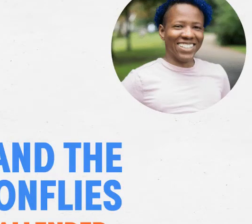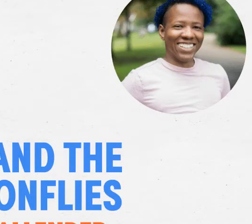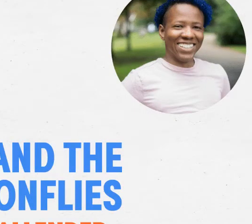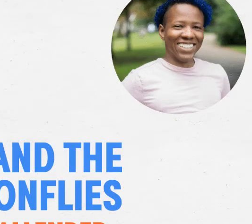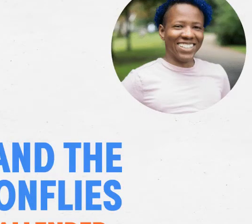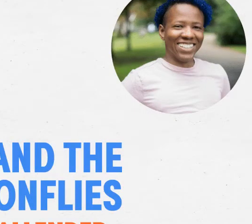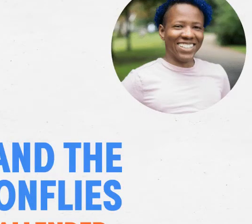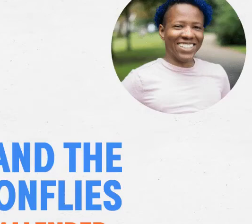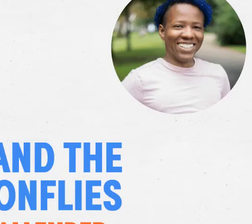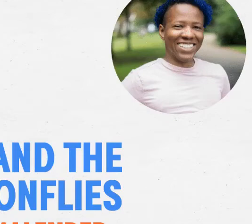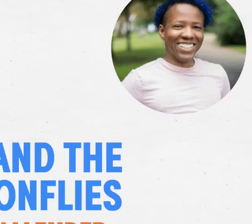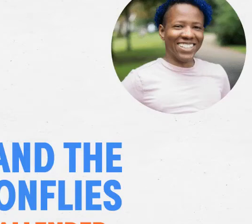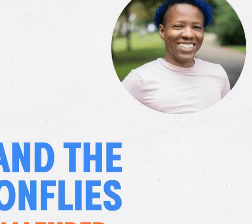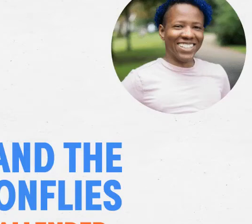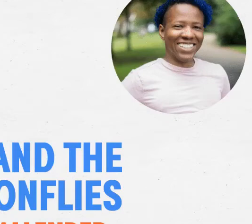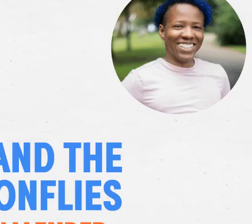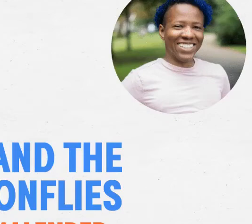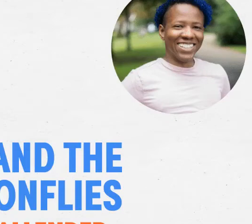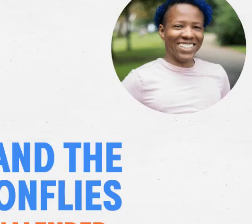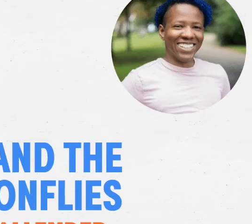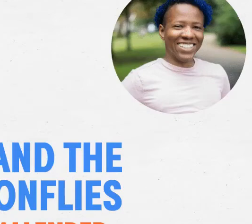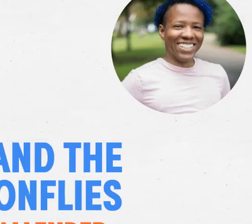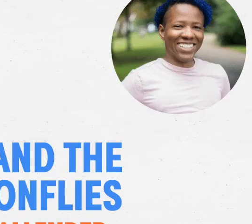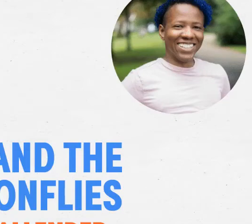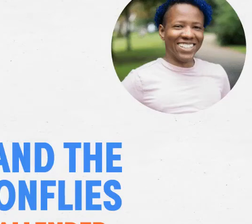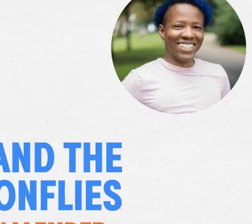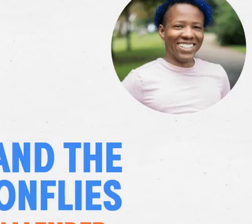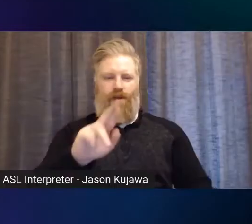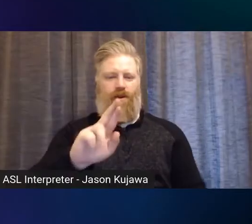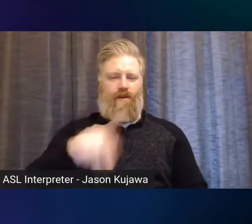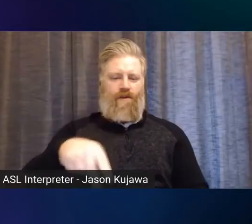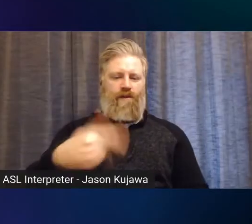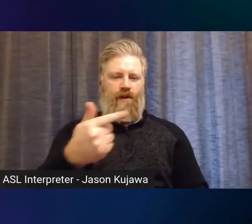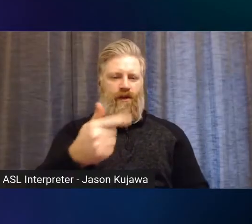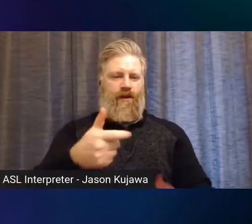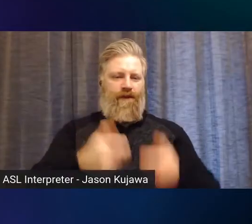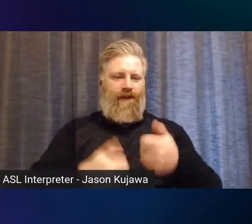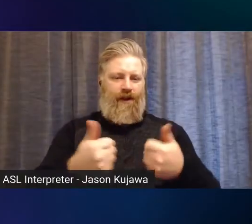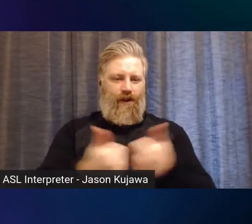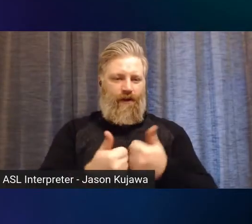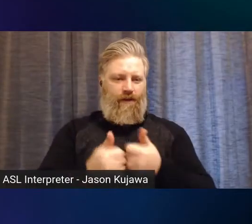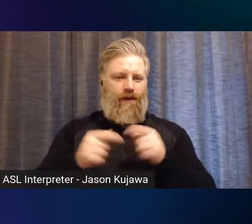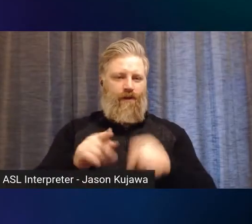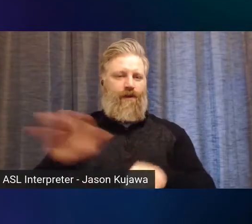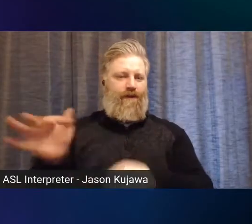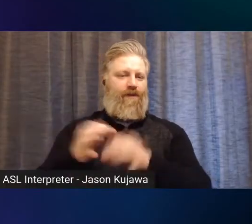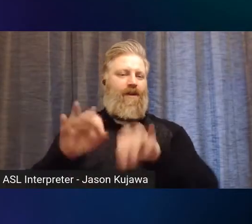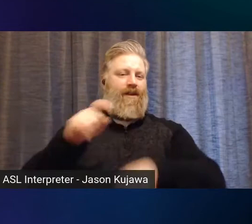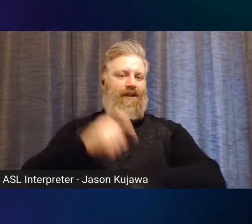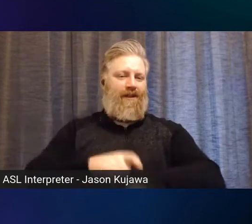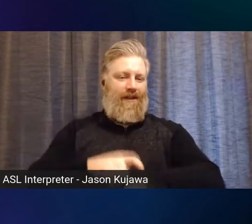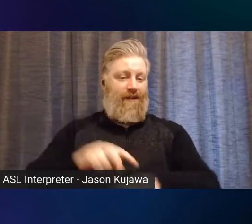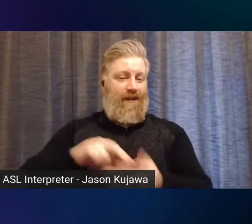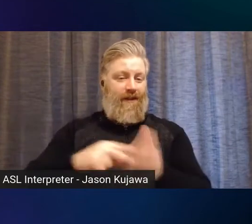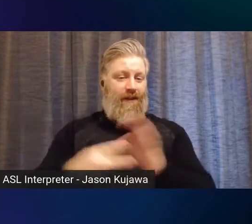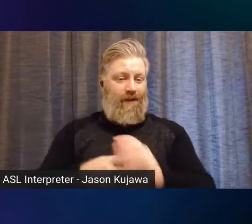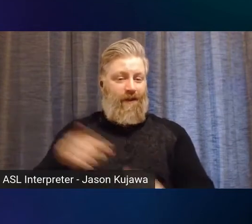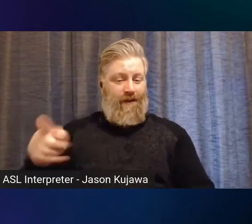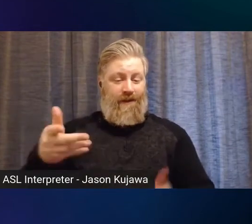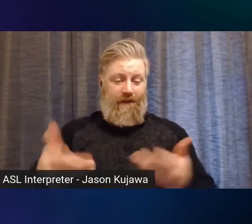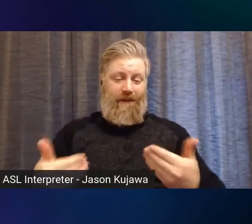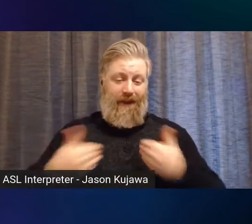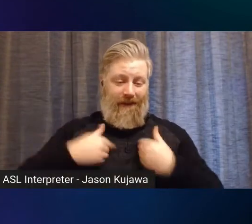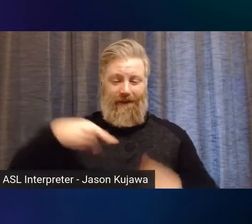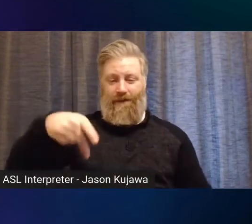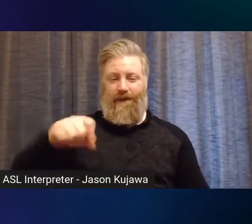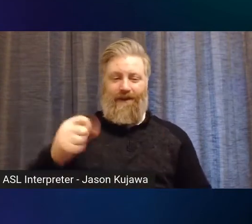and enjoy playing RPG video games in their free time, which means Kaysen probably has a PlayStation 5. Give